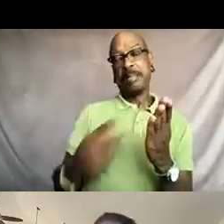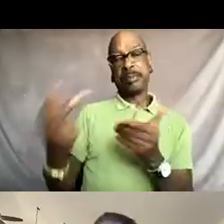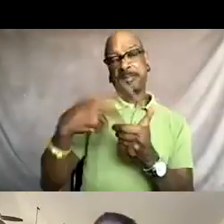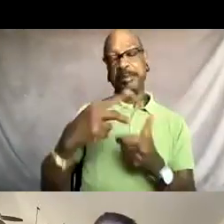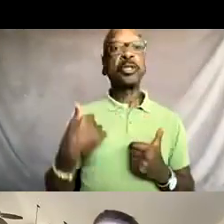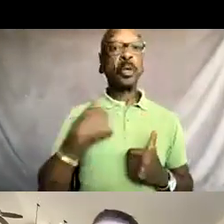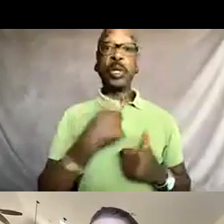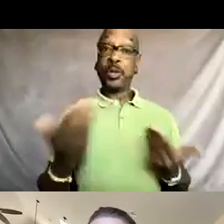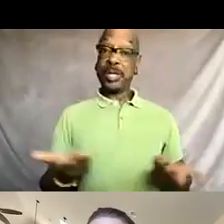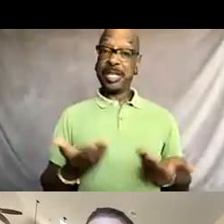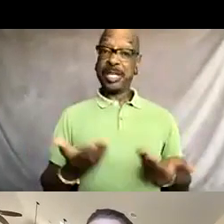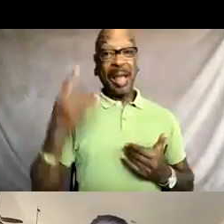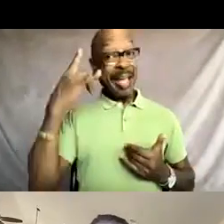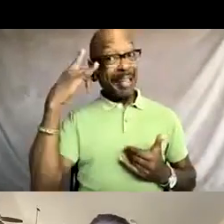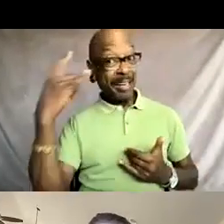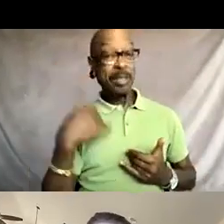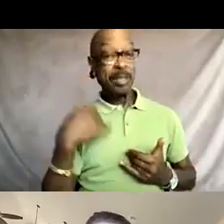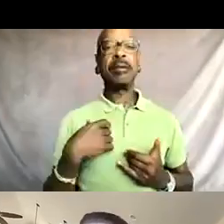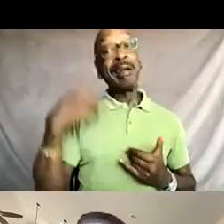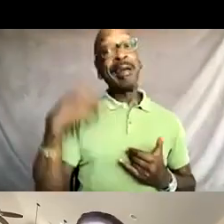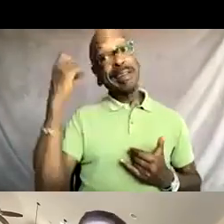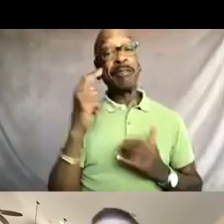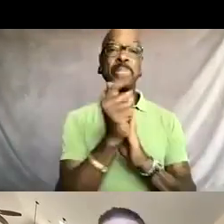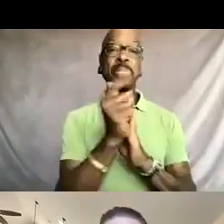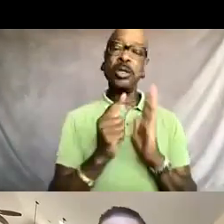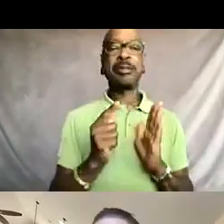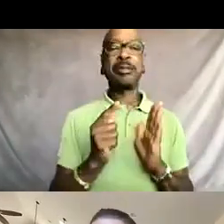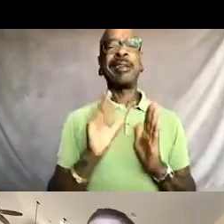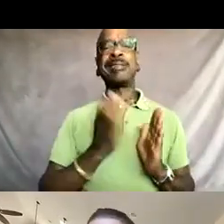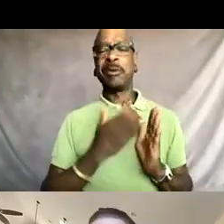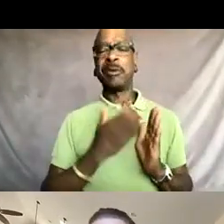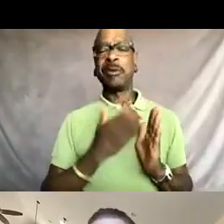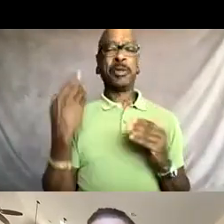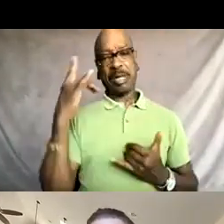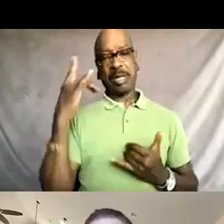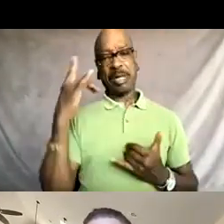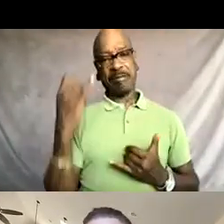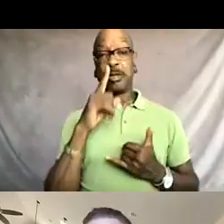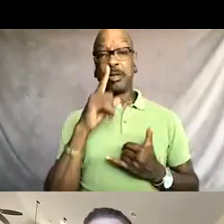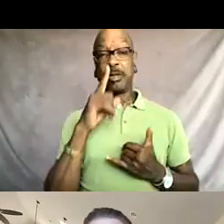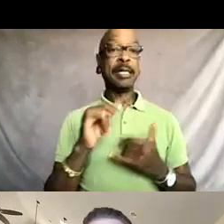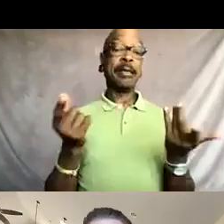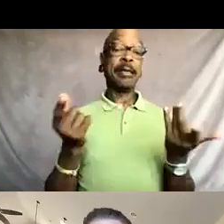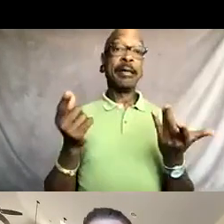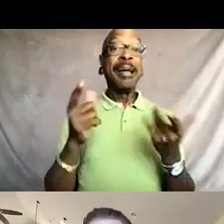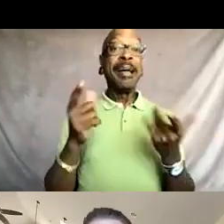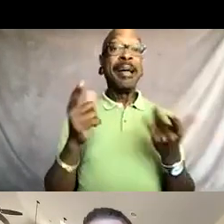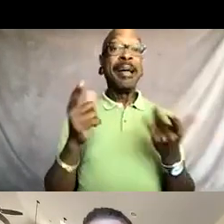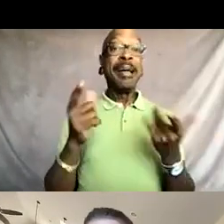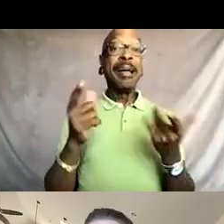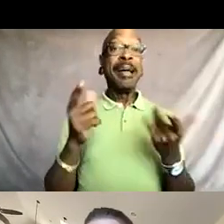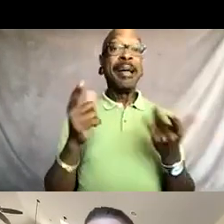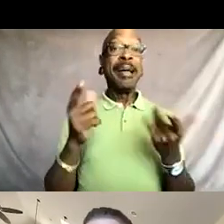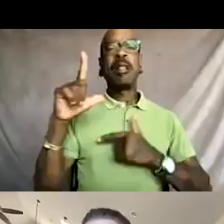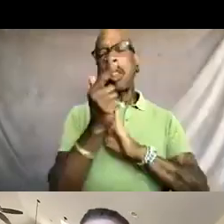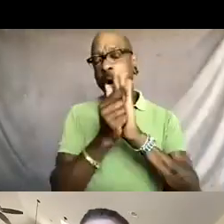lawyers, and that's where most of our experience is. And really, laws vary across the country from state to state. So not everything we're going to say here could